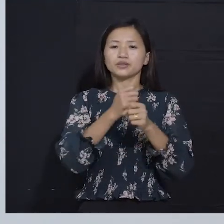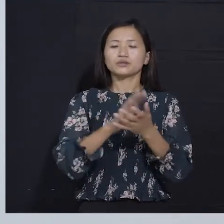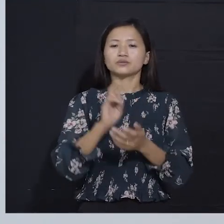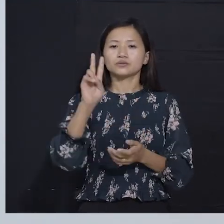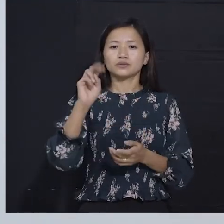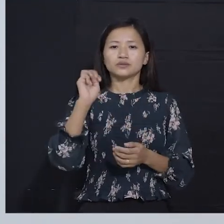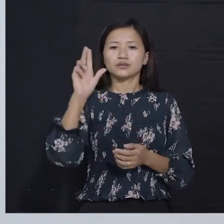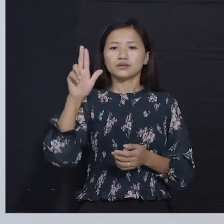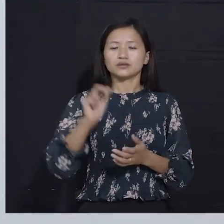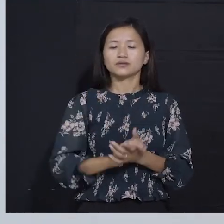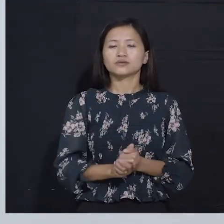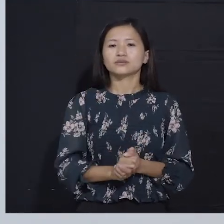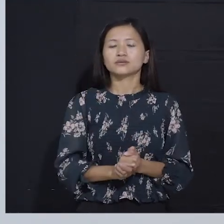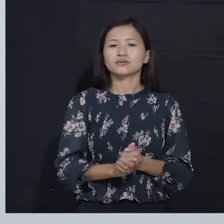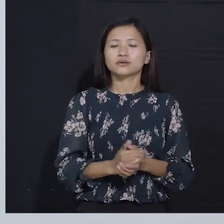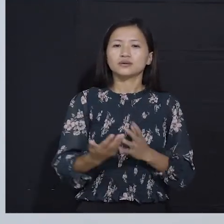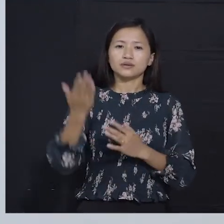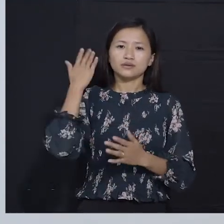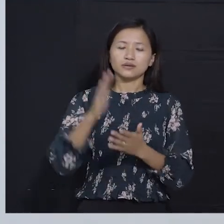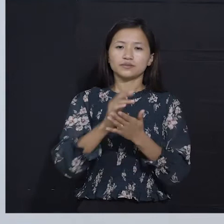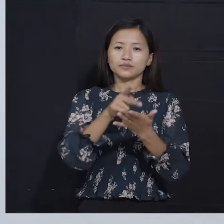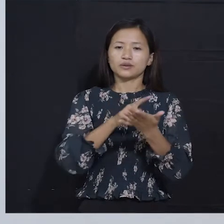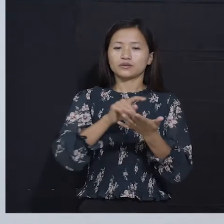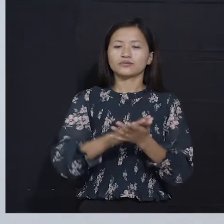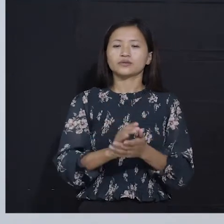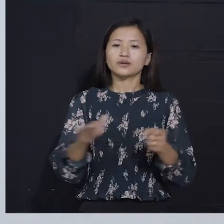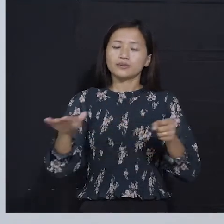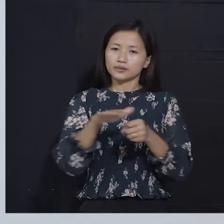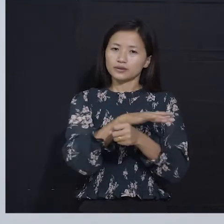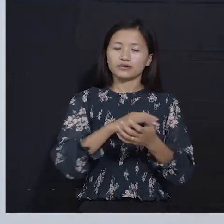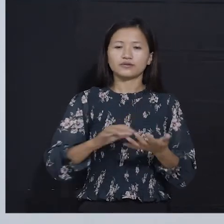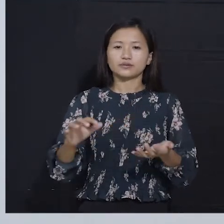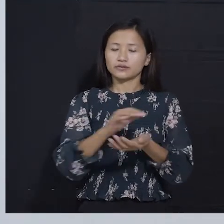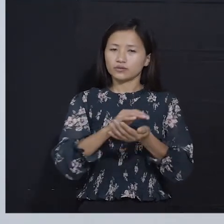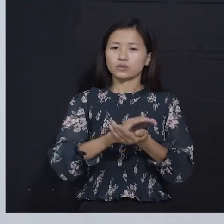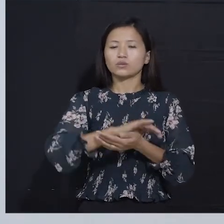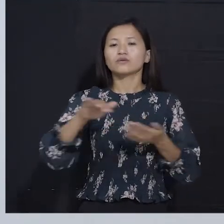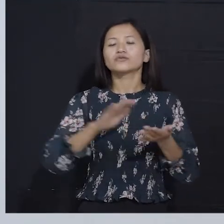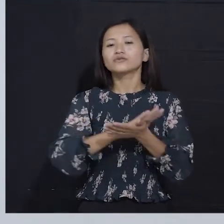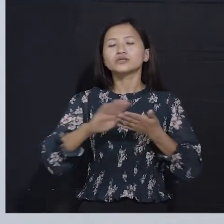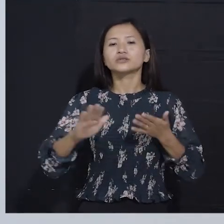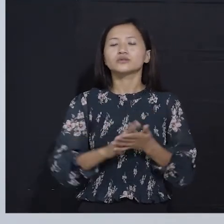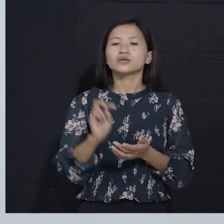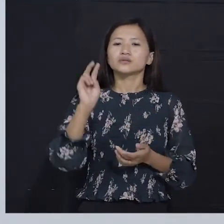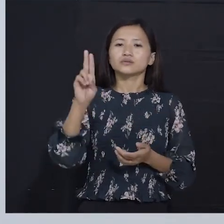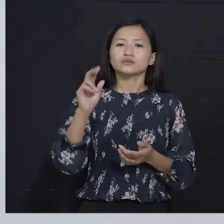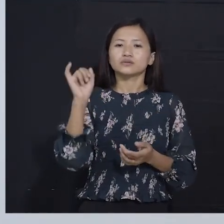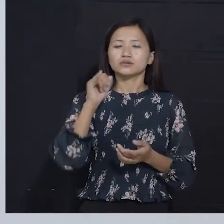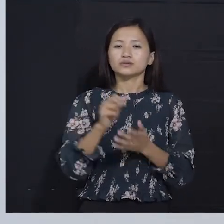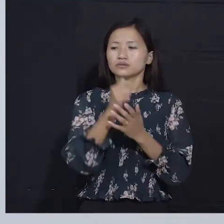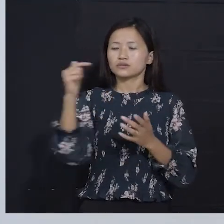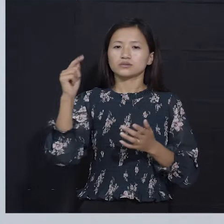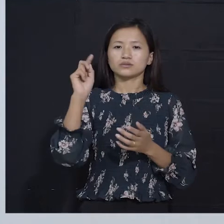okay? Because the earlier part of the lessons have been covered. Our lesson covers from 26 to